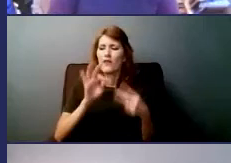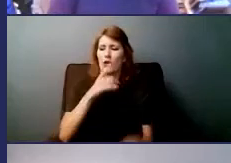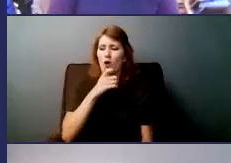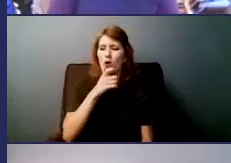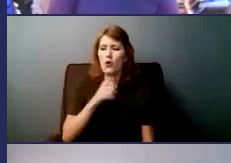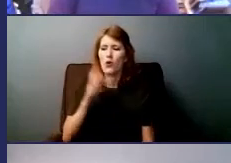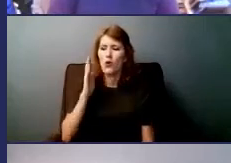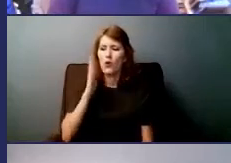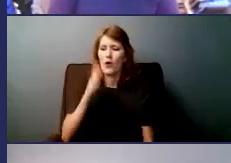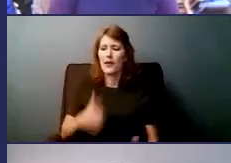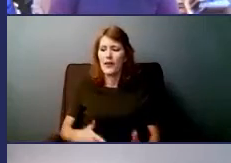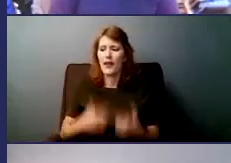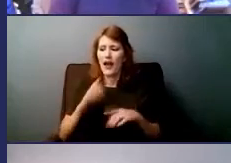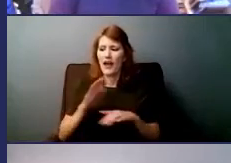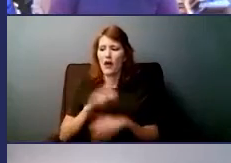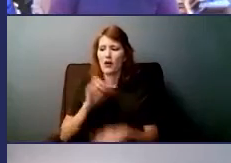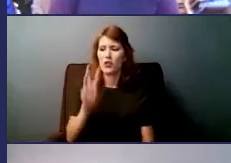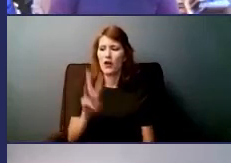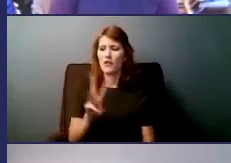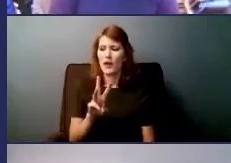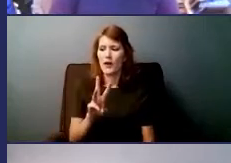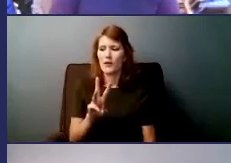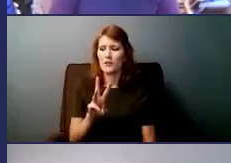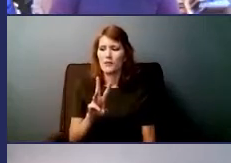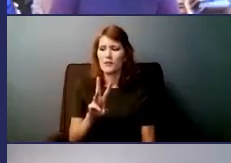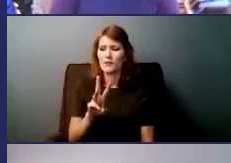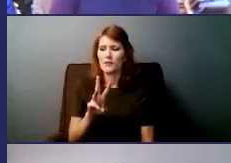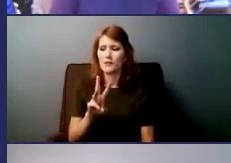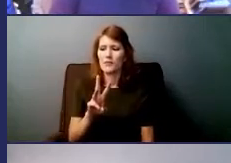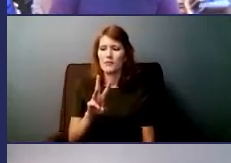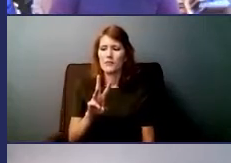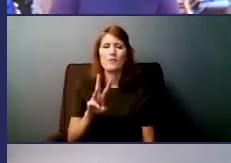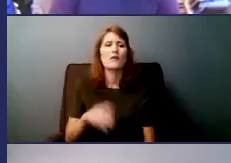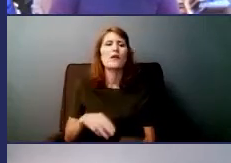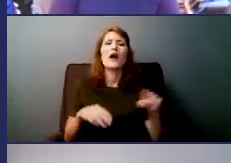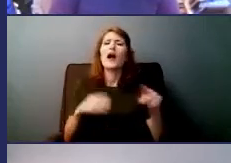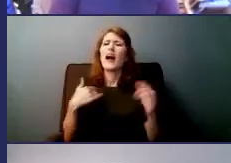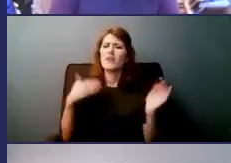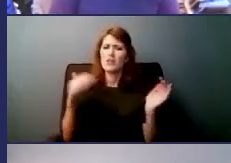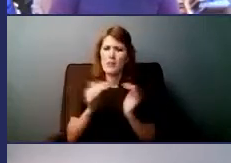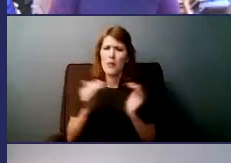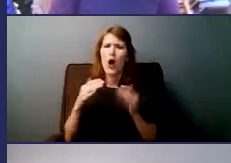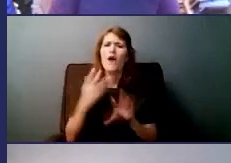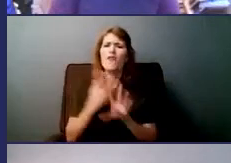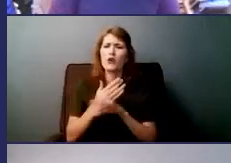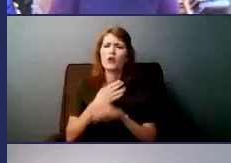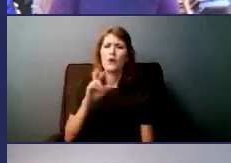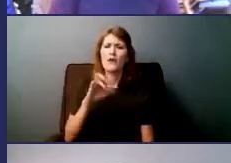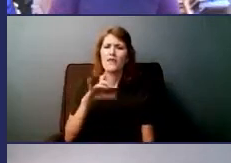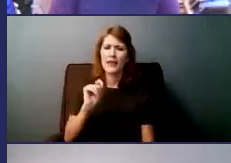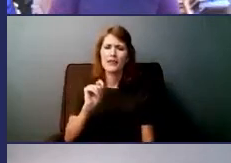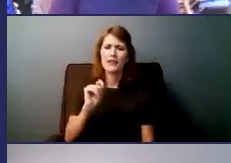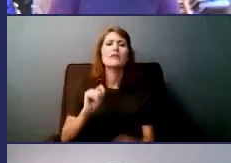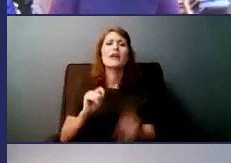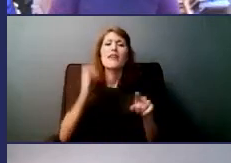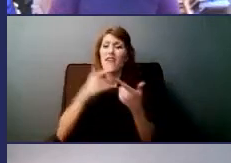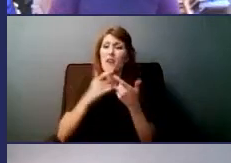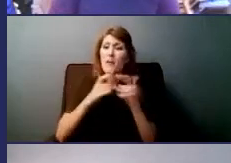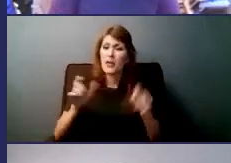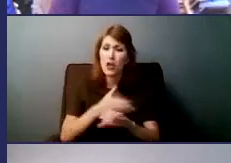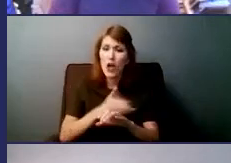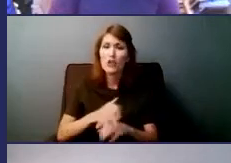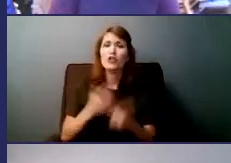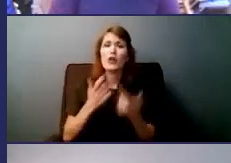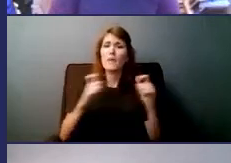day. You may have a relatively small virtual event, but if there is a major concert, if there's a major performance, if there's a